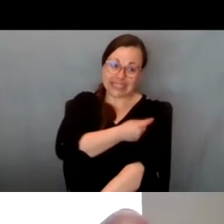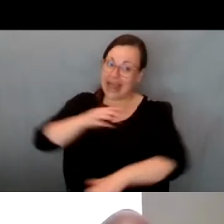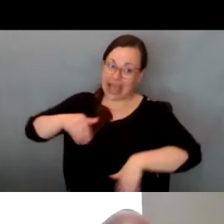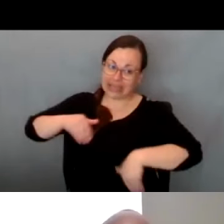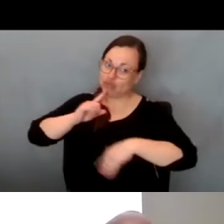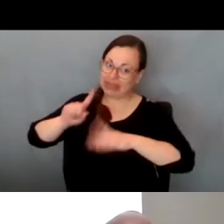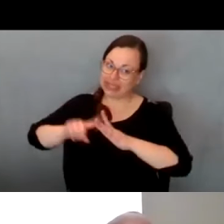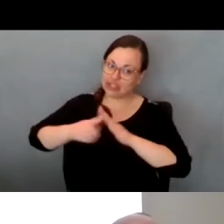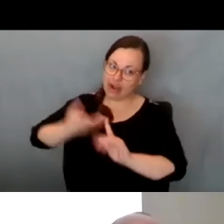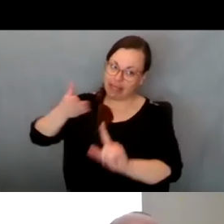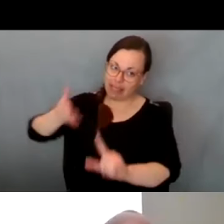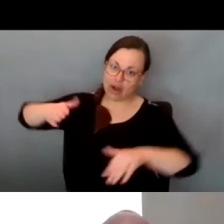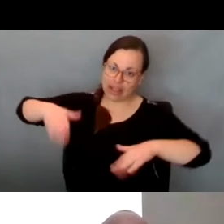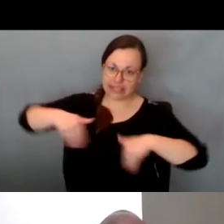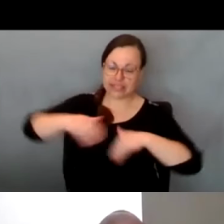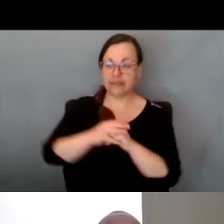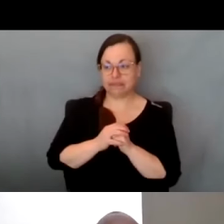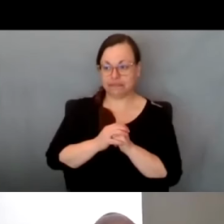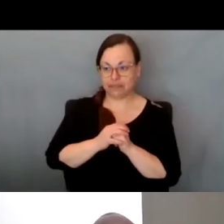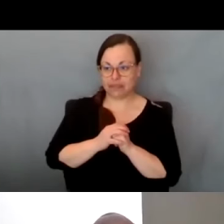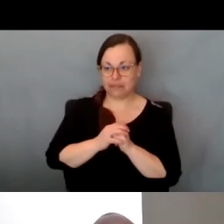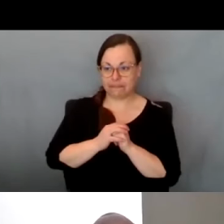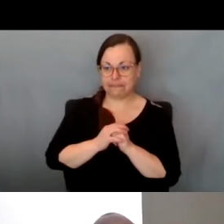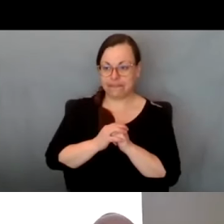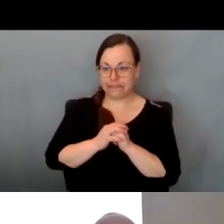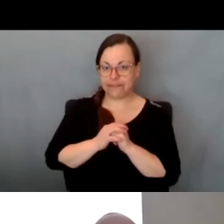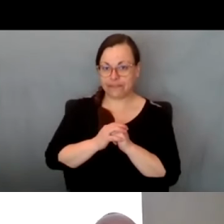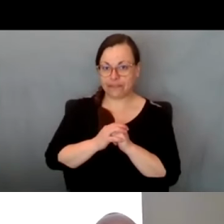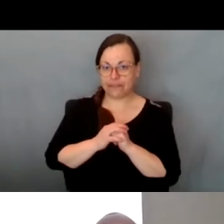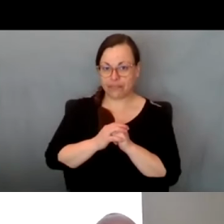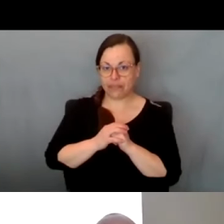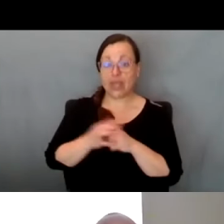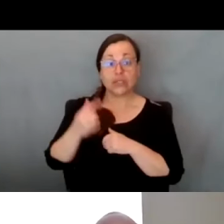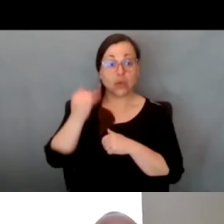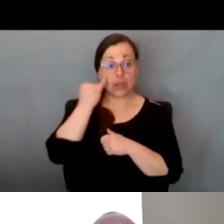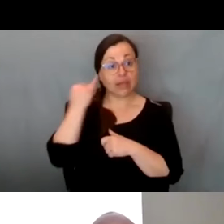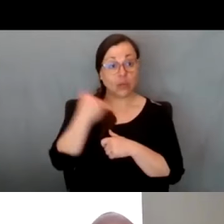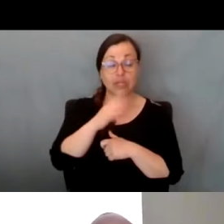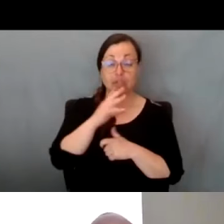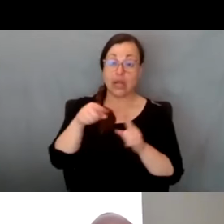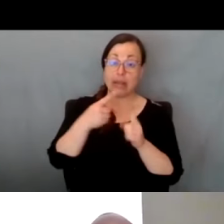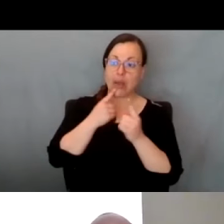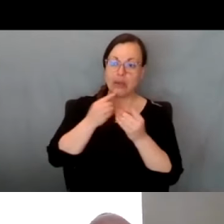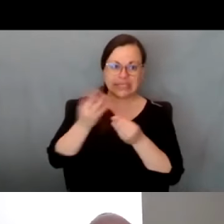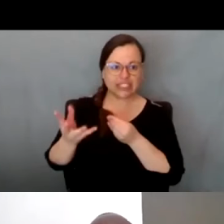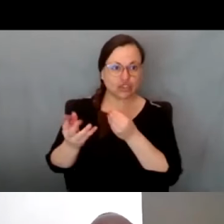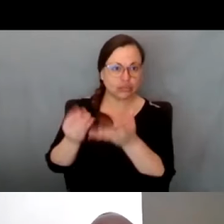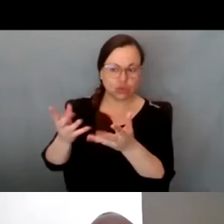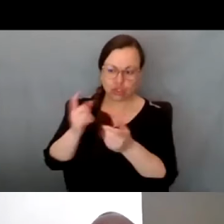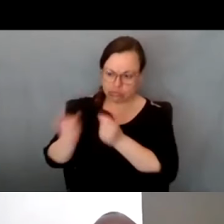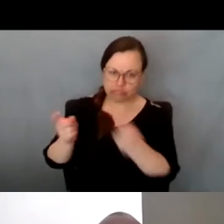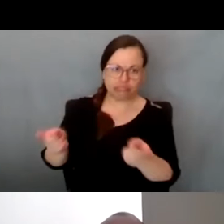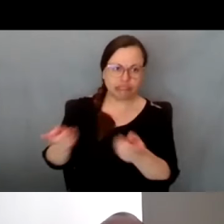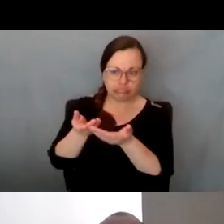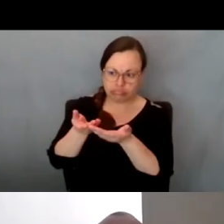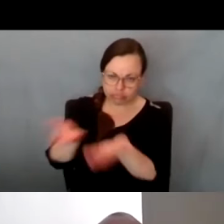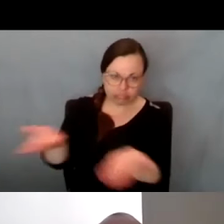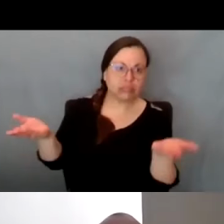if we talk really about equity, if we talk really about equitable distribution, I think this is the place where really we